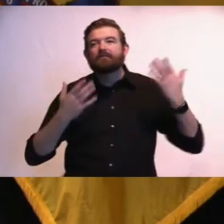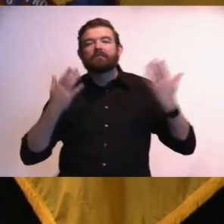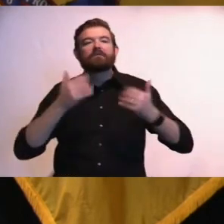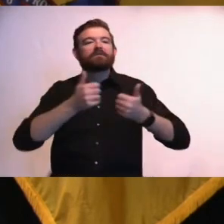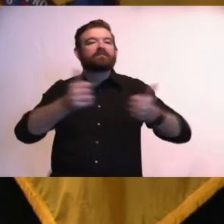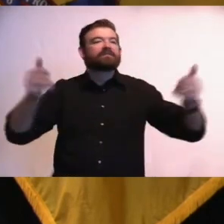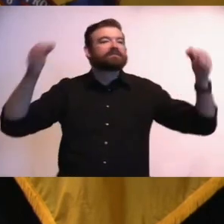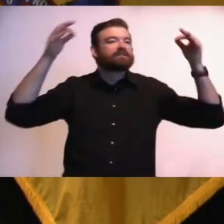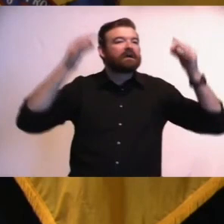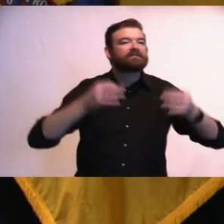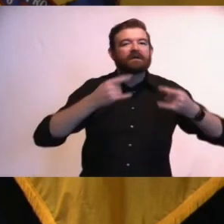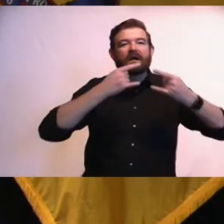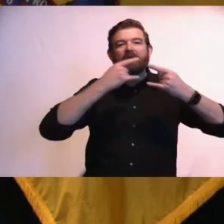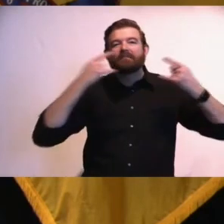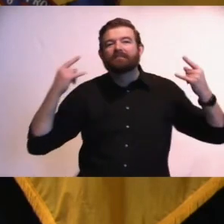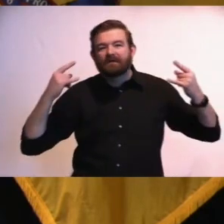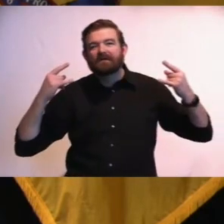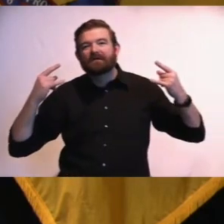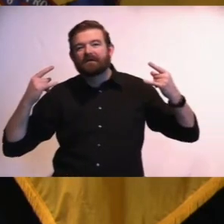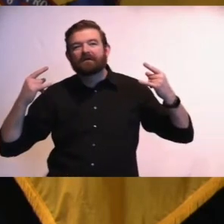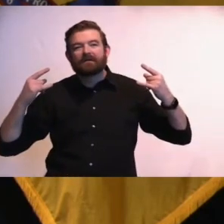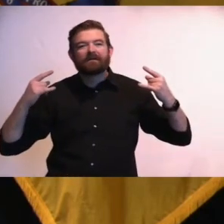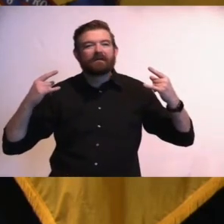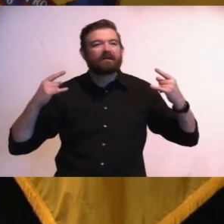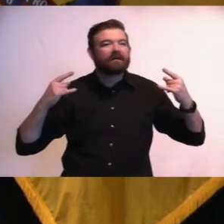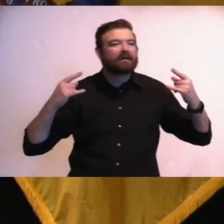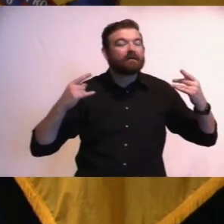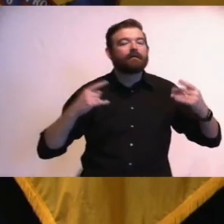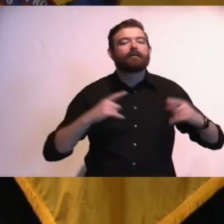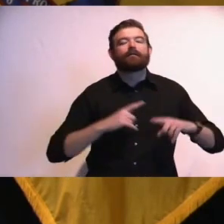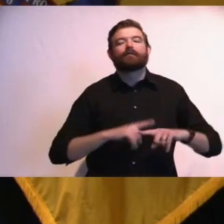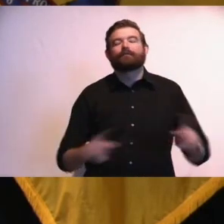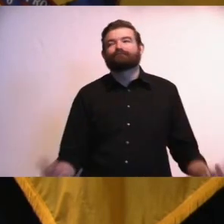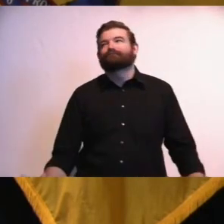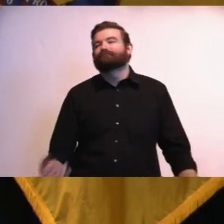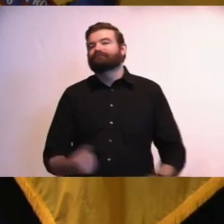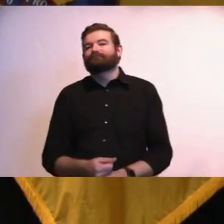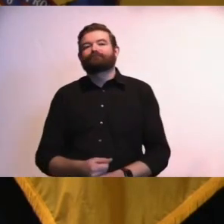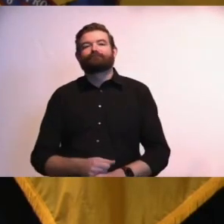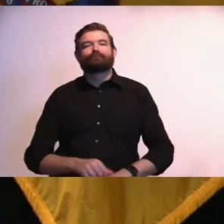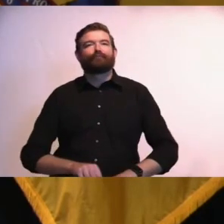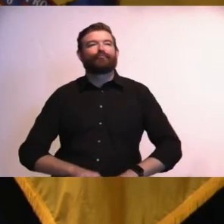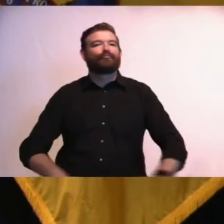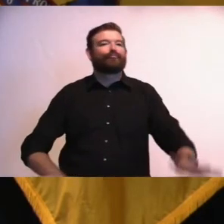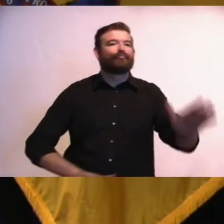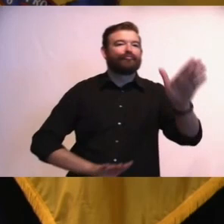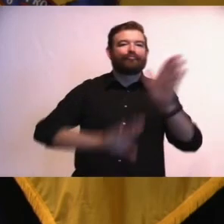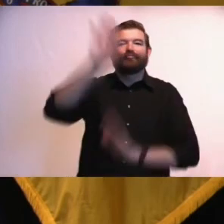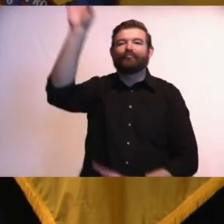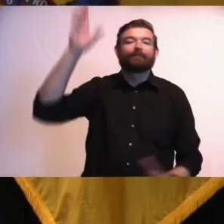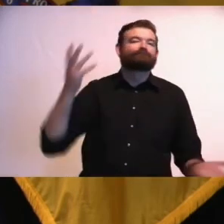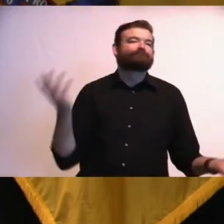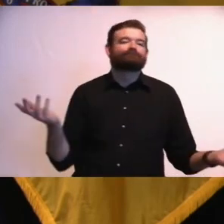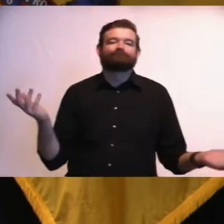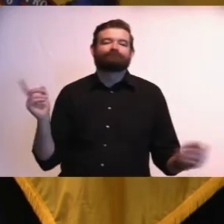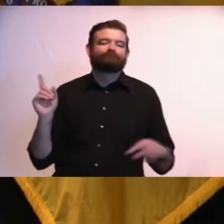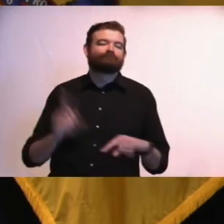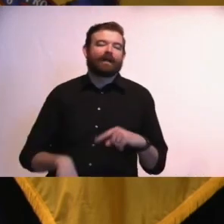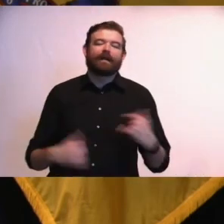And I still, please God, we're going to get to that point sooner than later, but we will not and cannot get there. And I